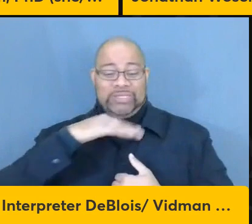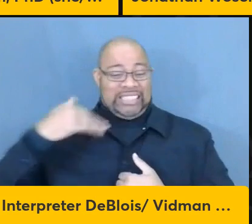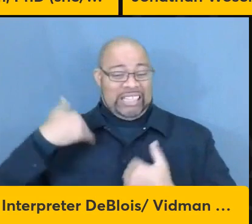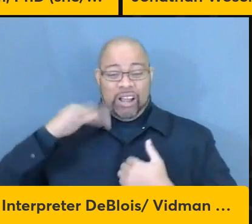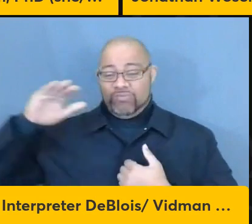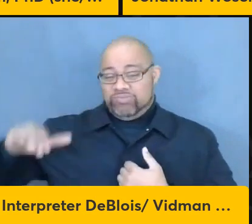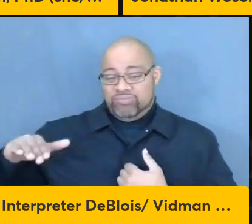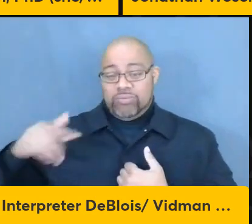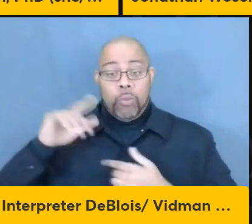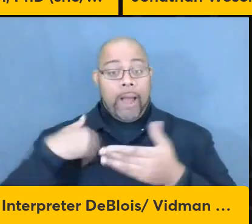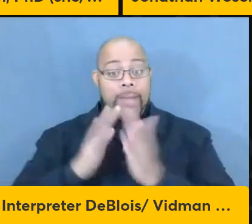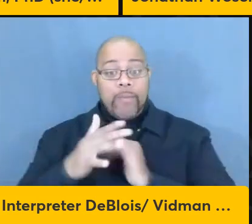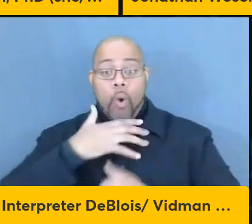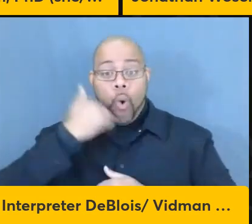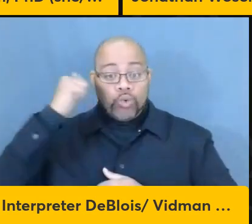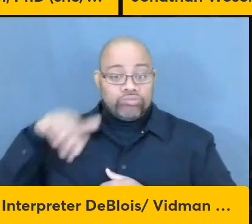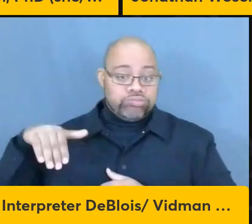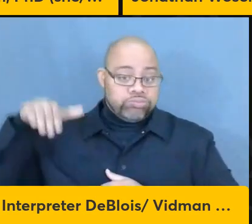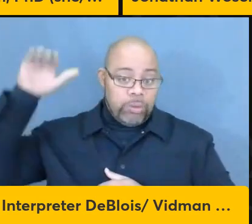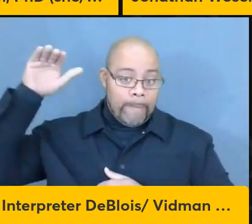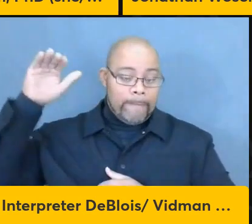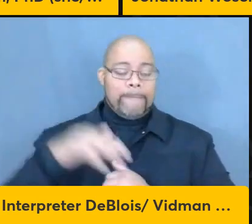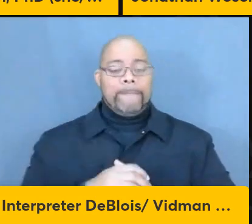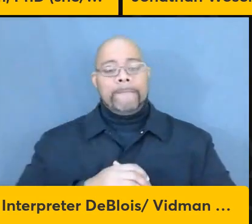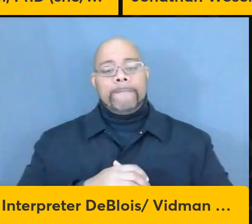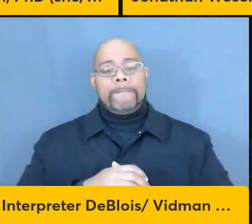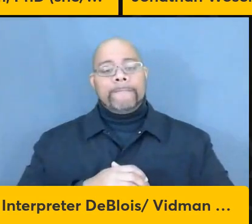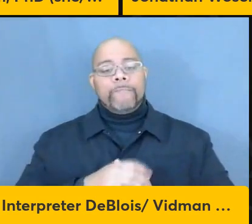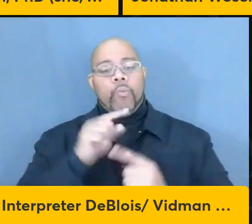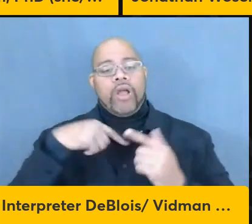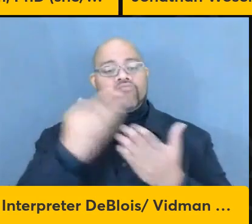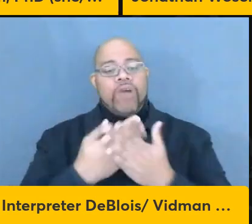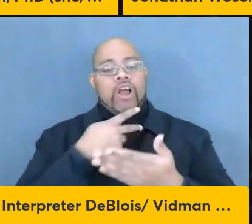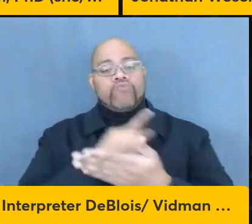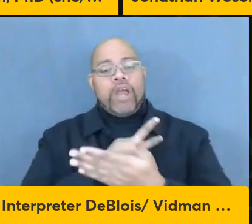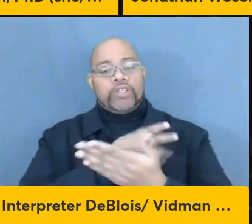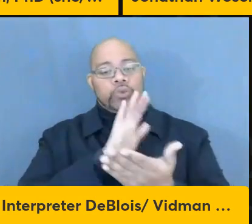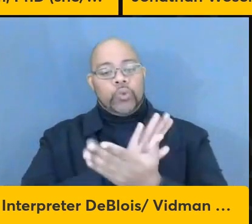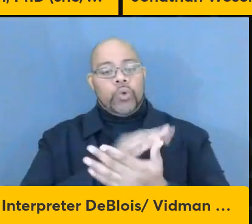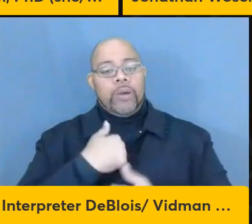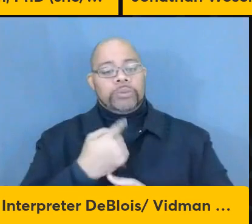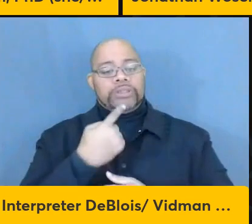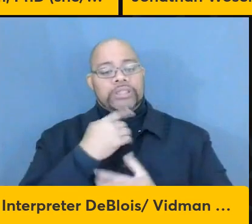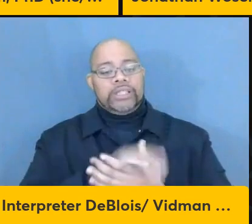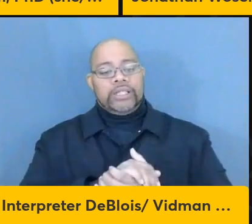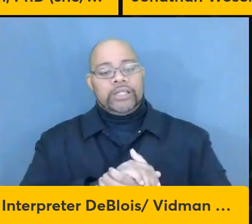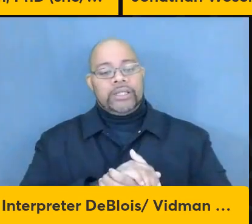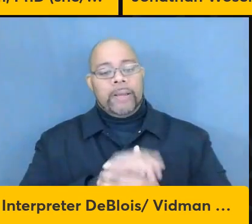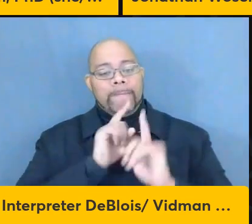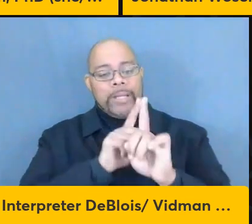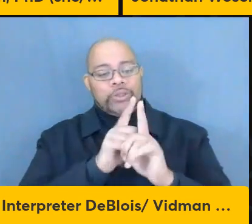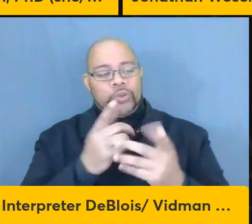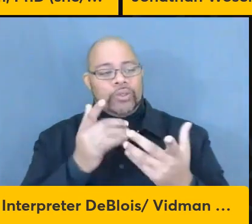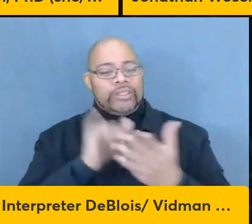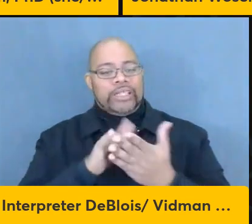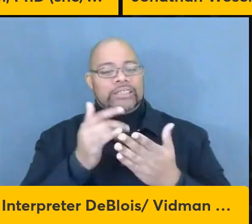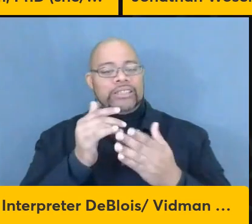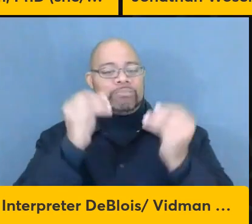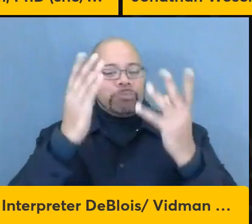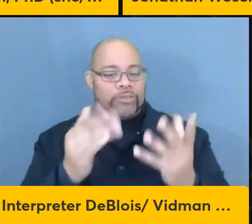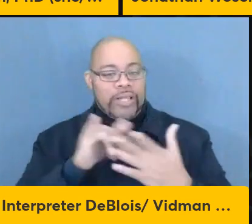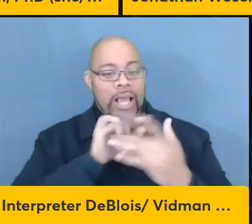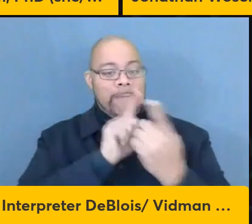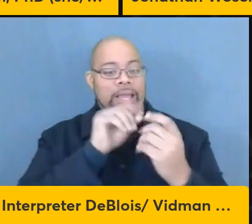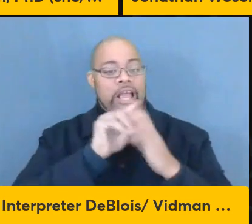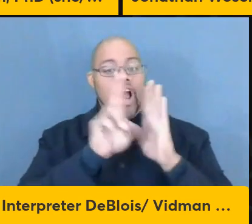As I got older, when I got to grad school, I would say the mentor has been a professor that I met